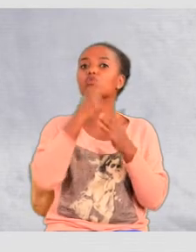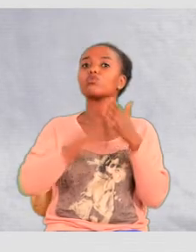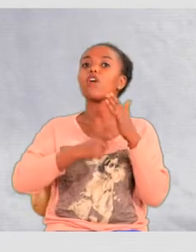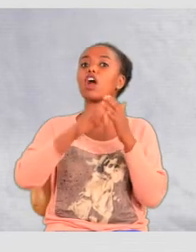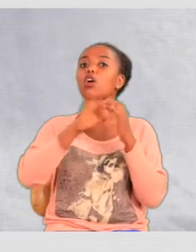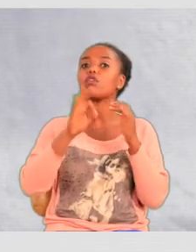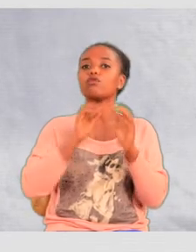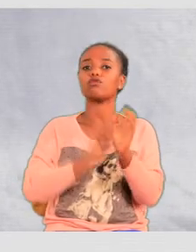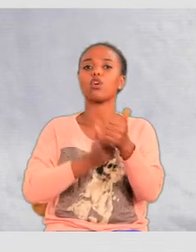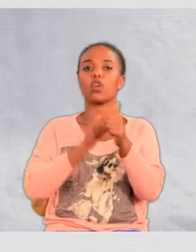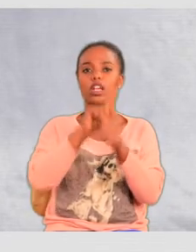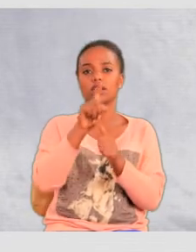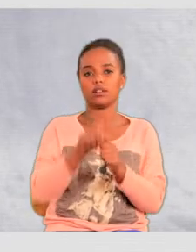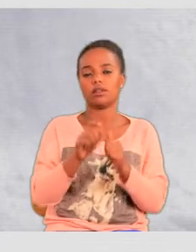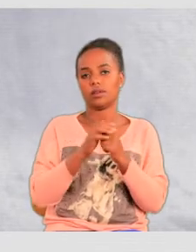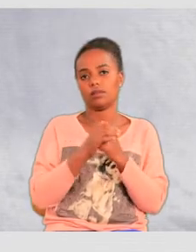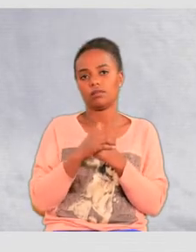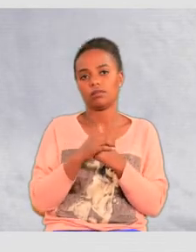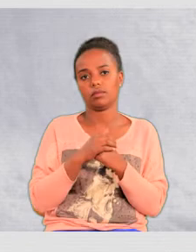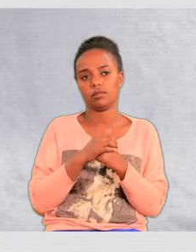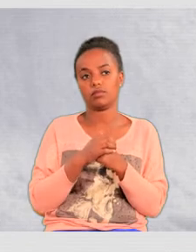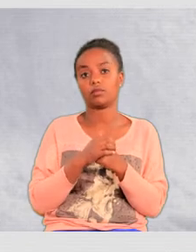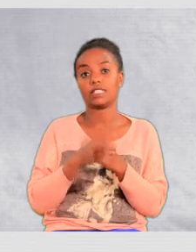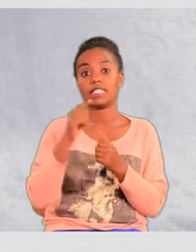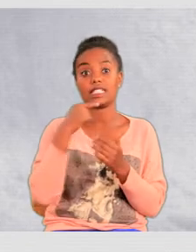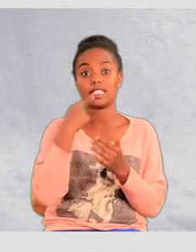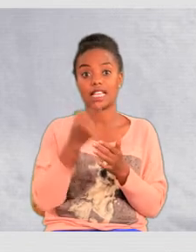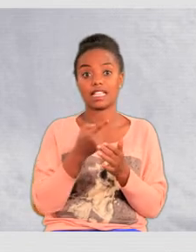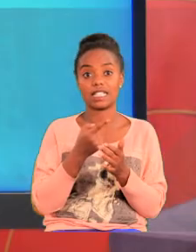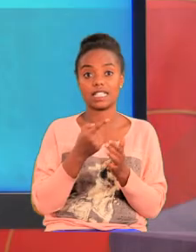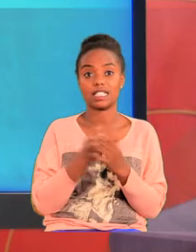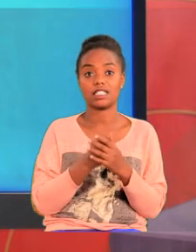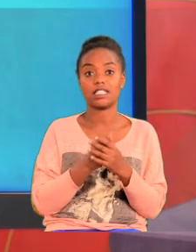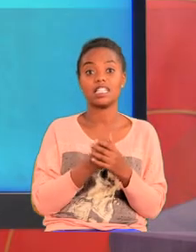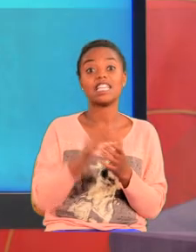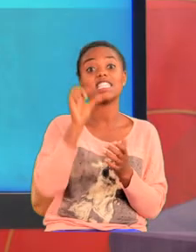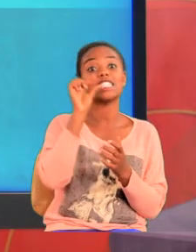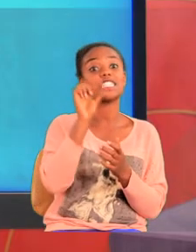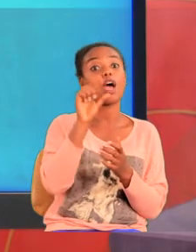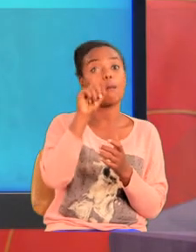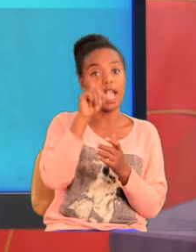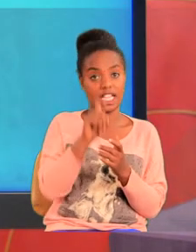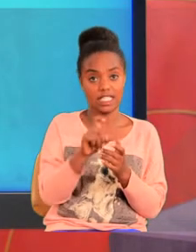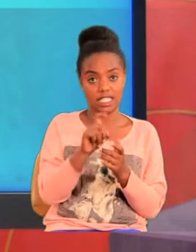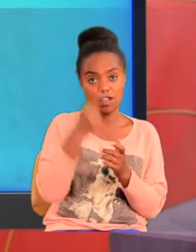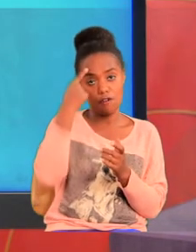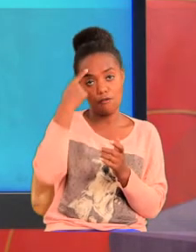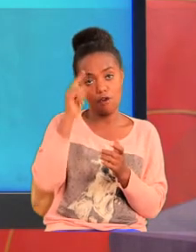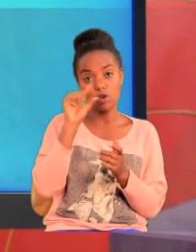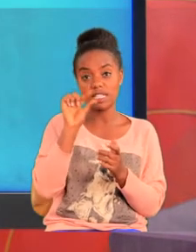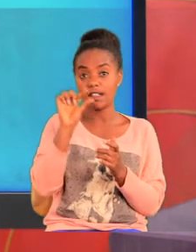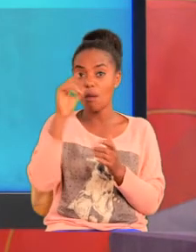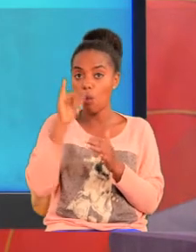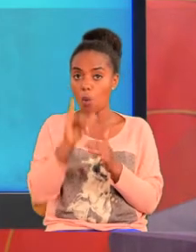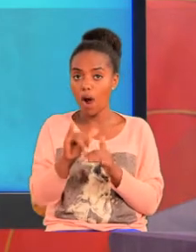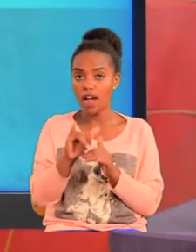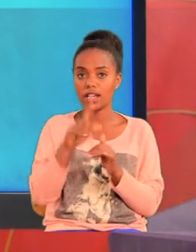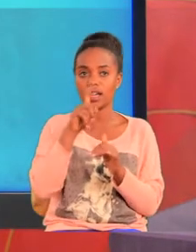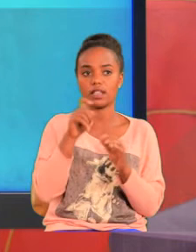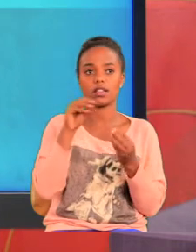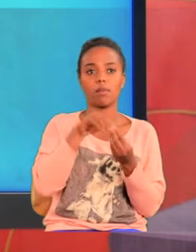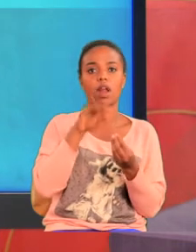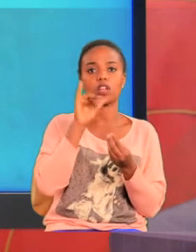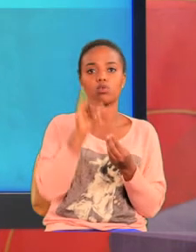the following. Here it says, for some x, for some y, x